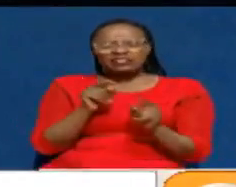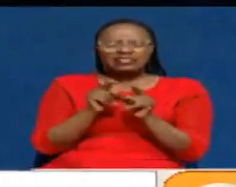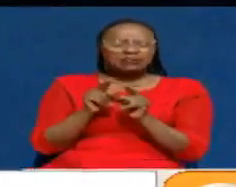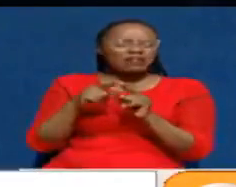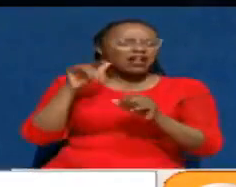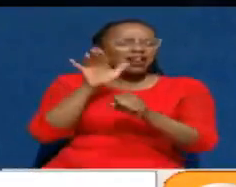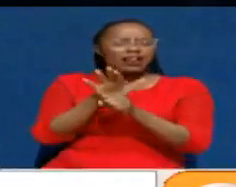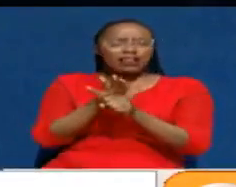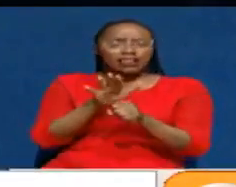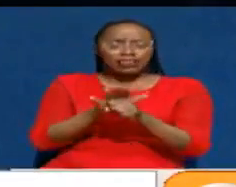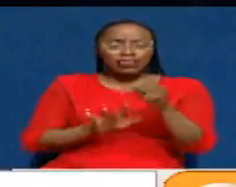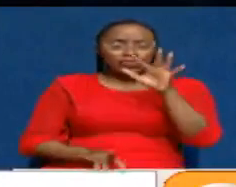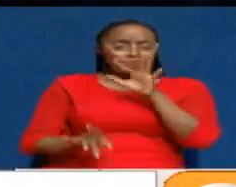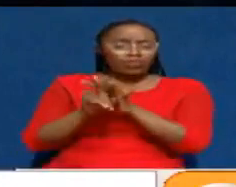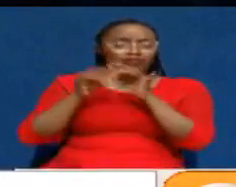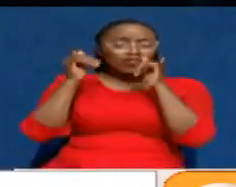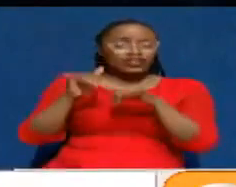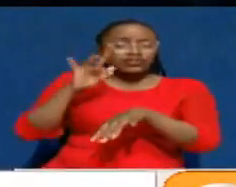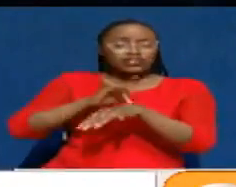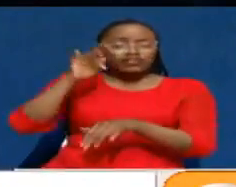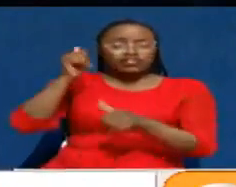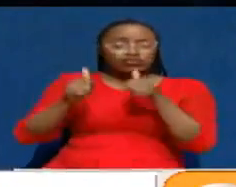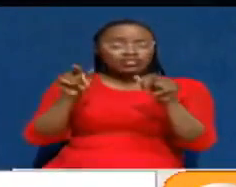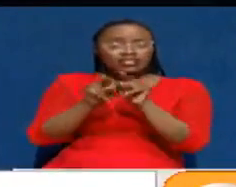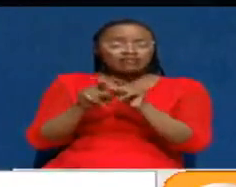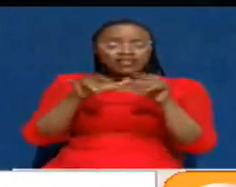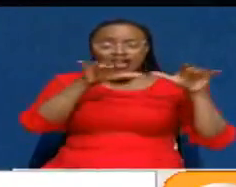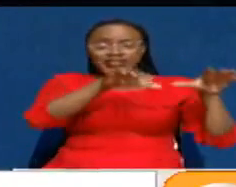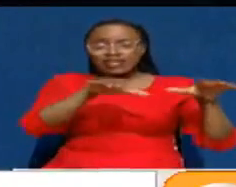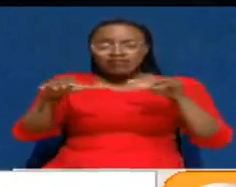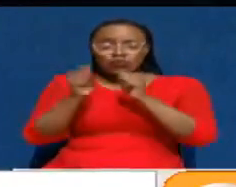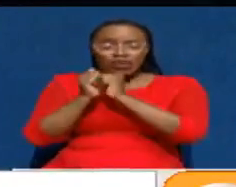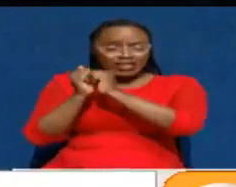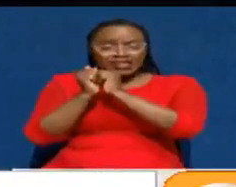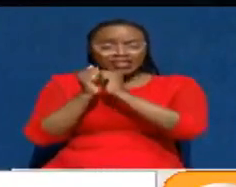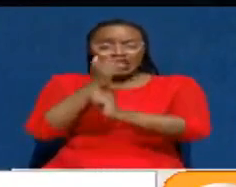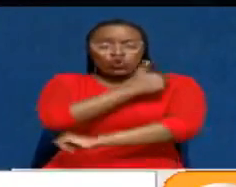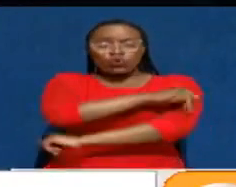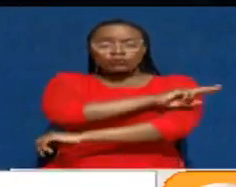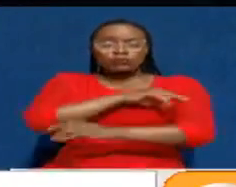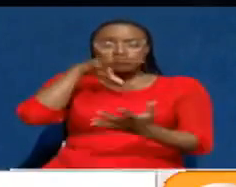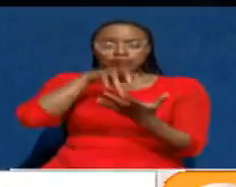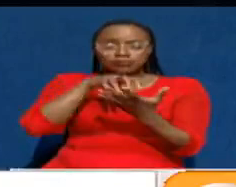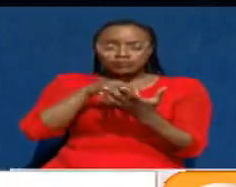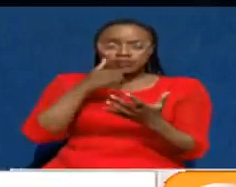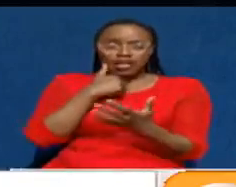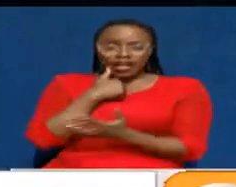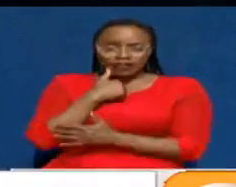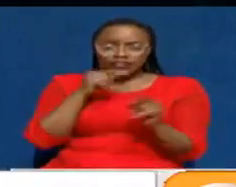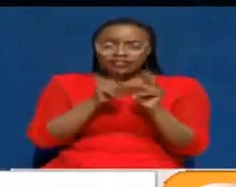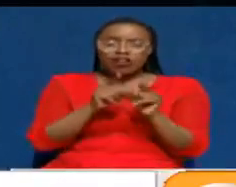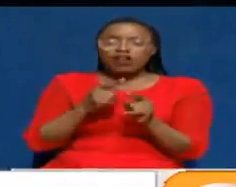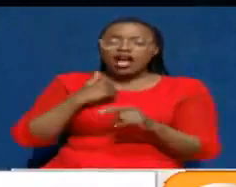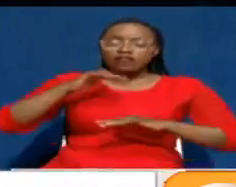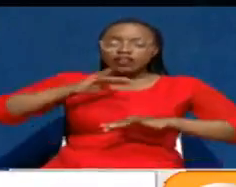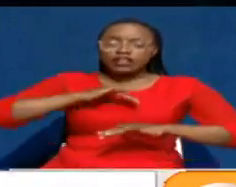point following the rise in the number of new infections that are already straining the health facilities. The situation has been compounded by the lack